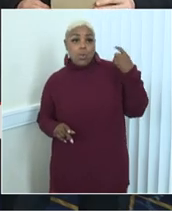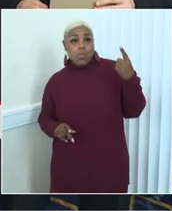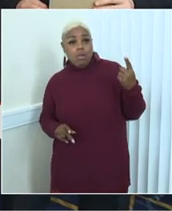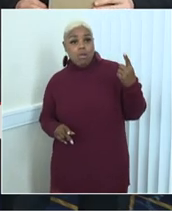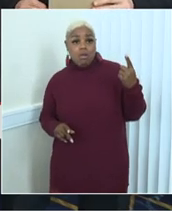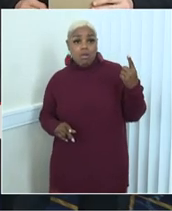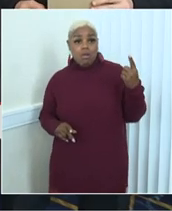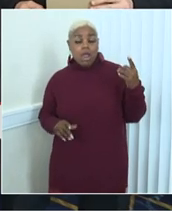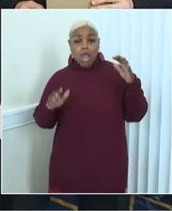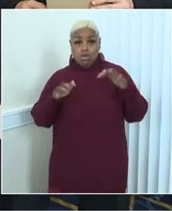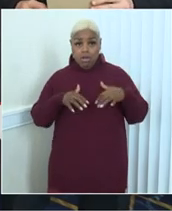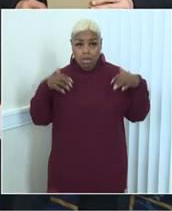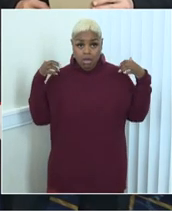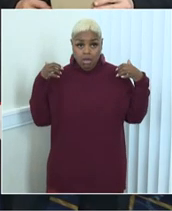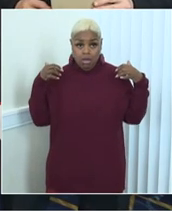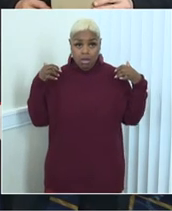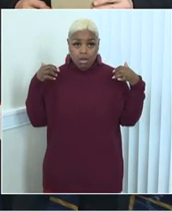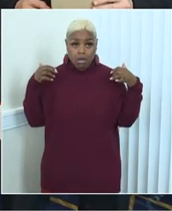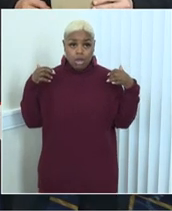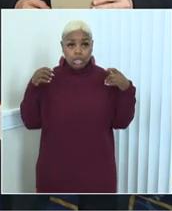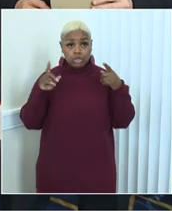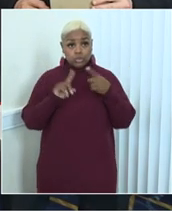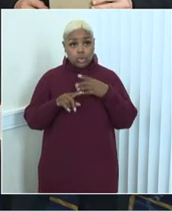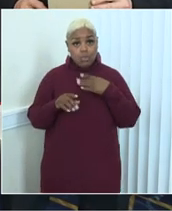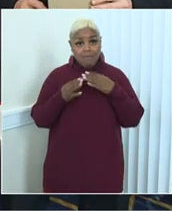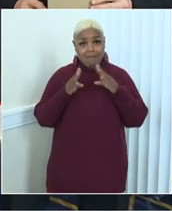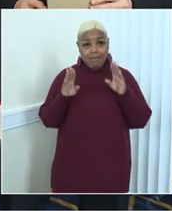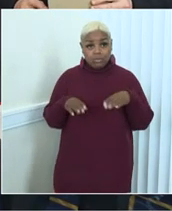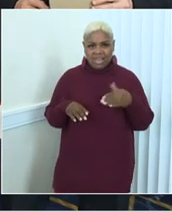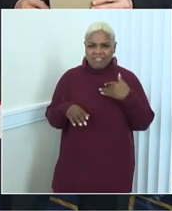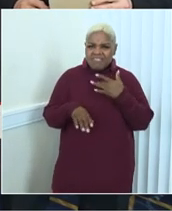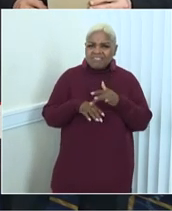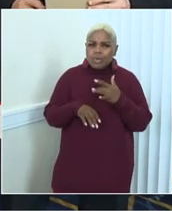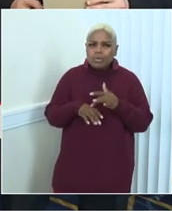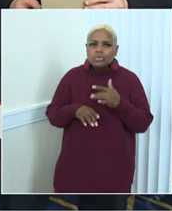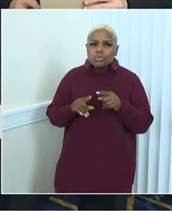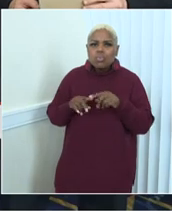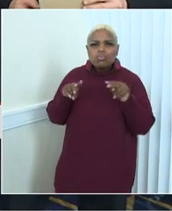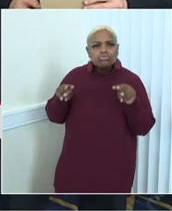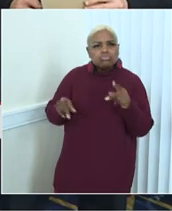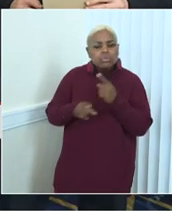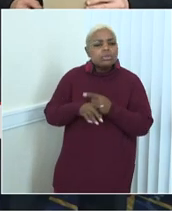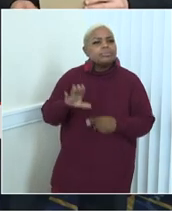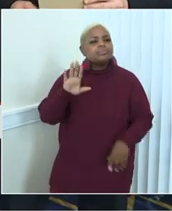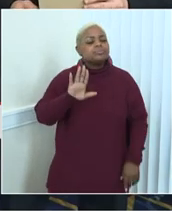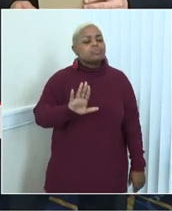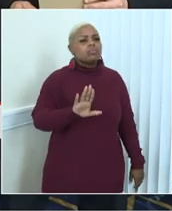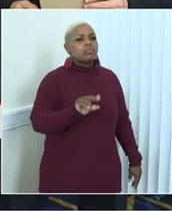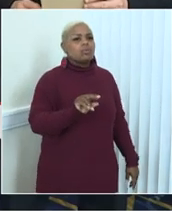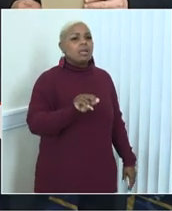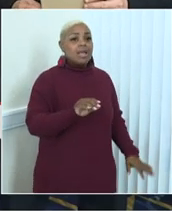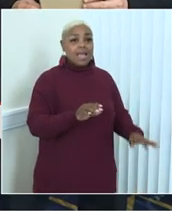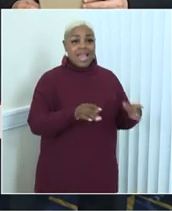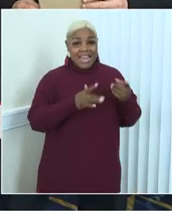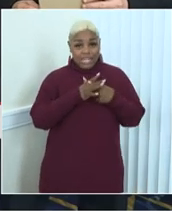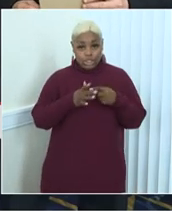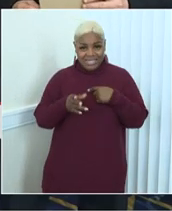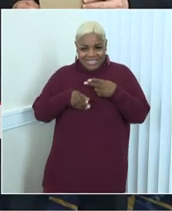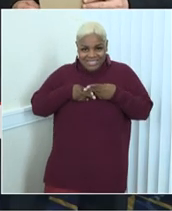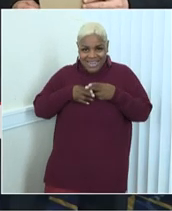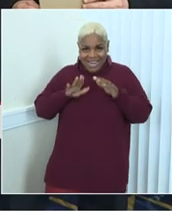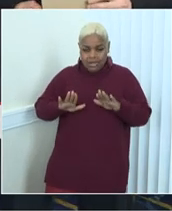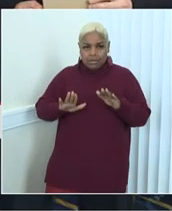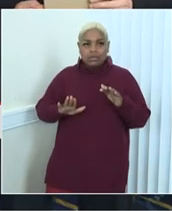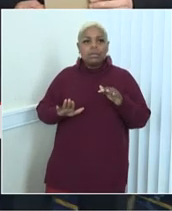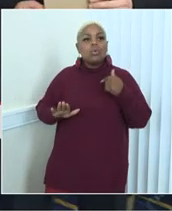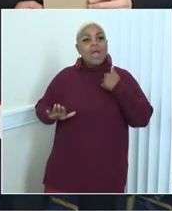White House after the event there, but now you're saying there's There are different. I said initially that there are several places